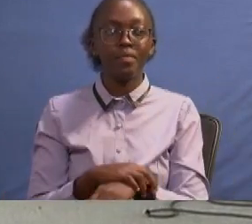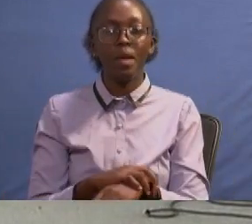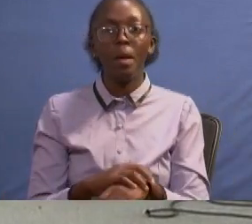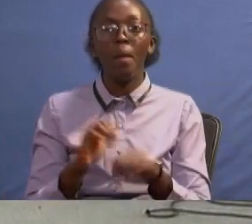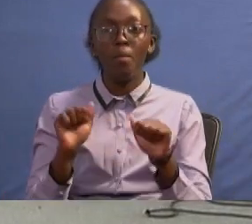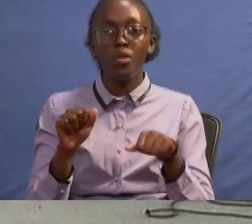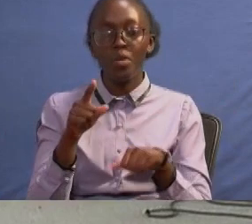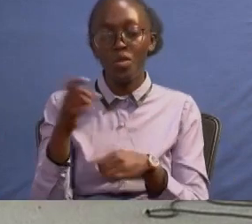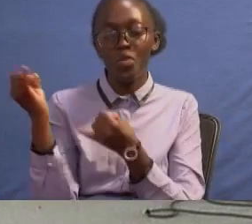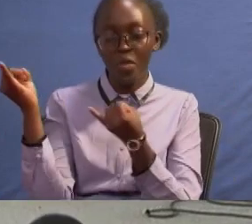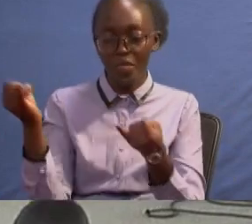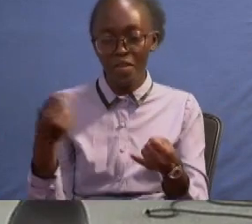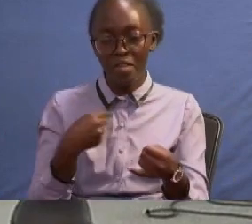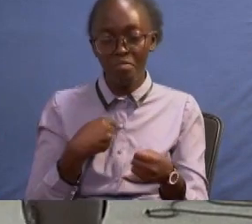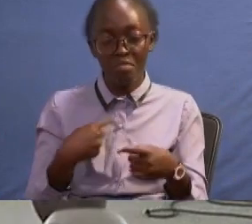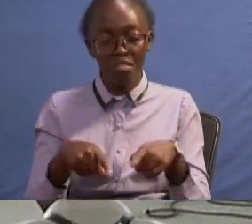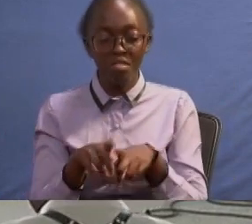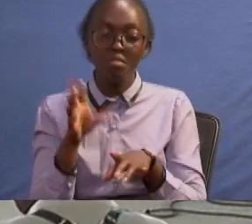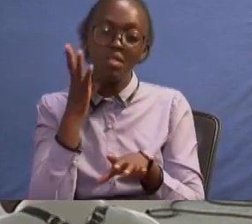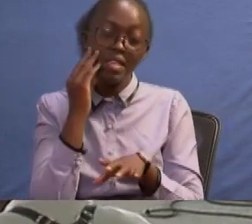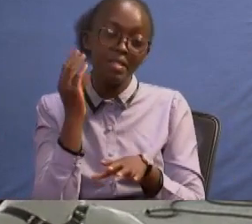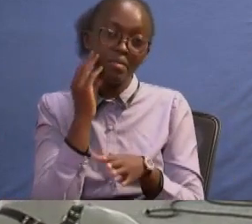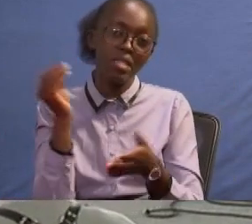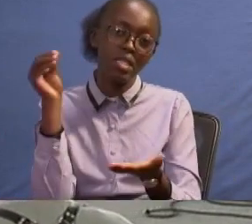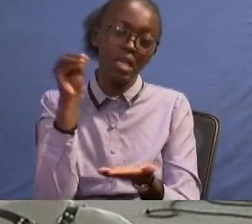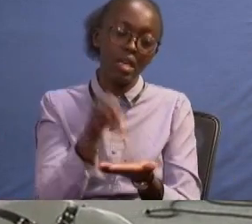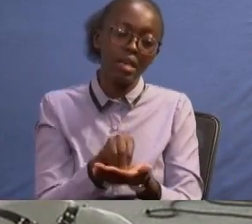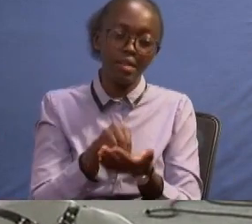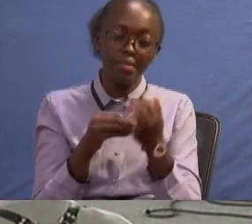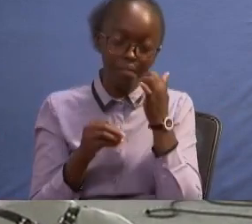I can come and experience it again.